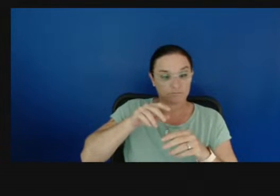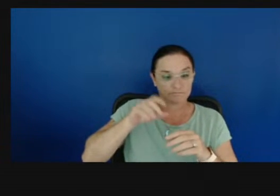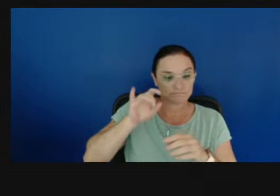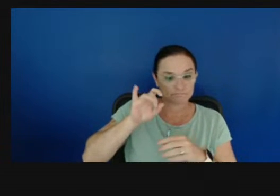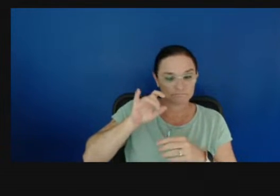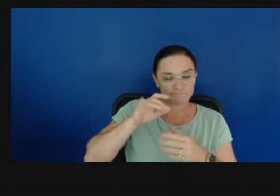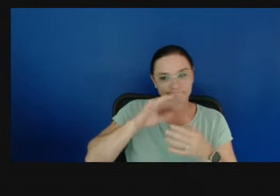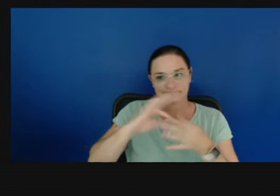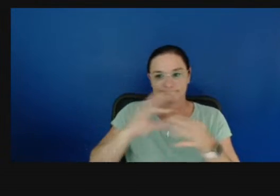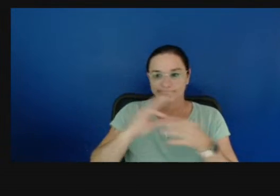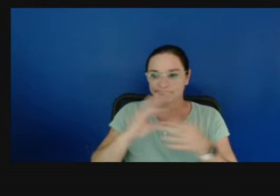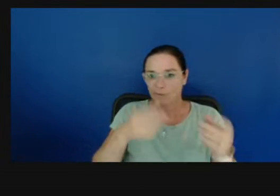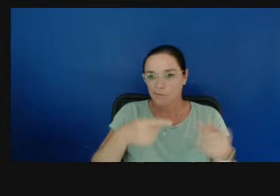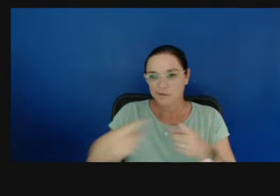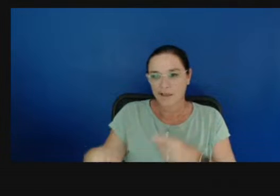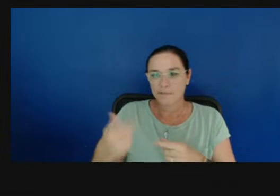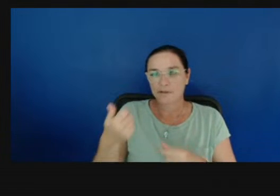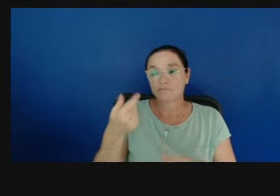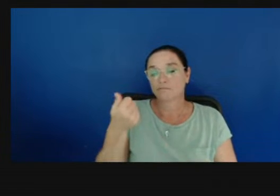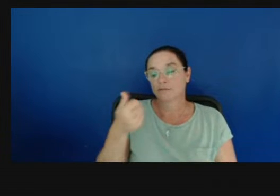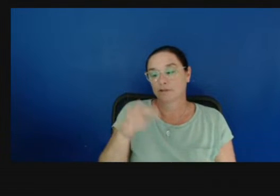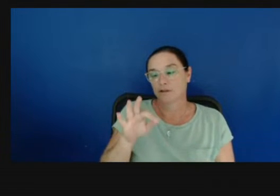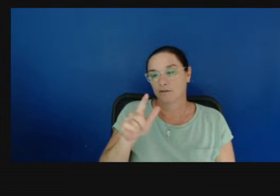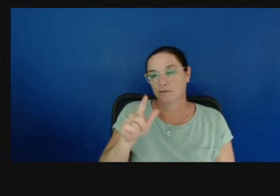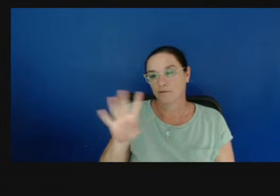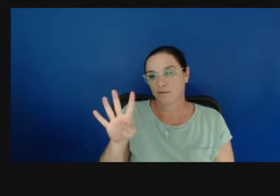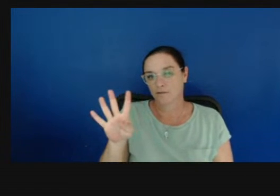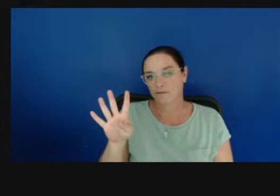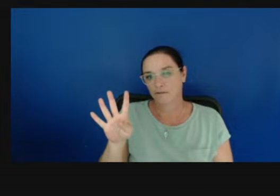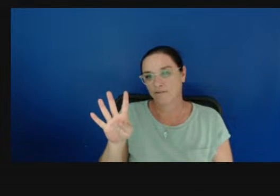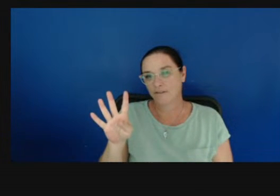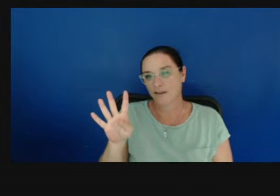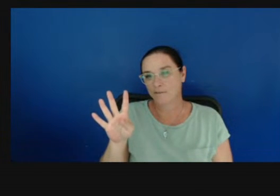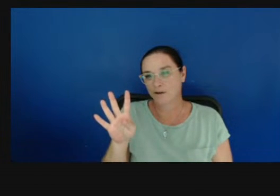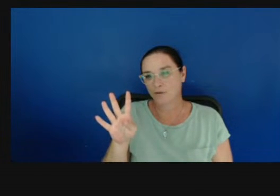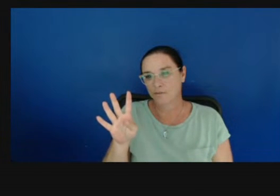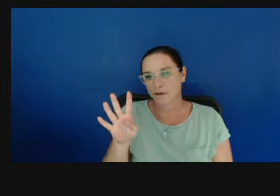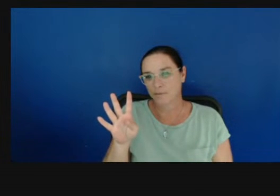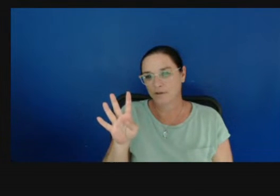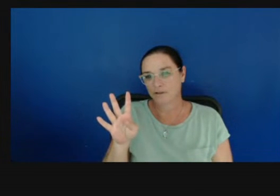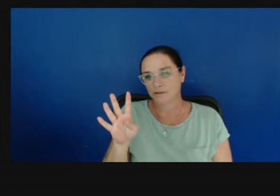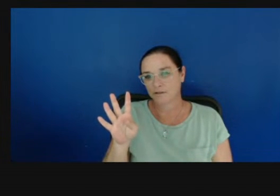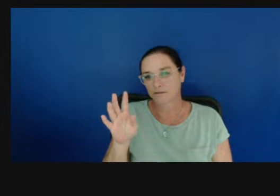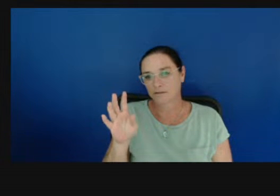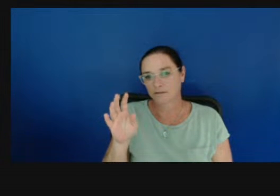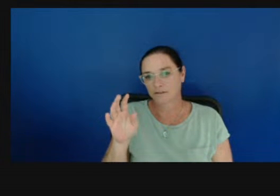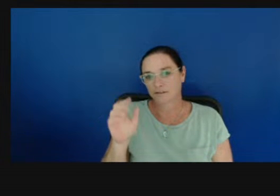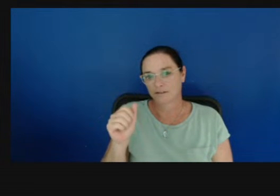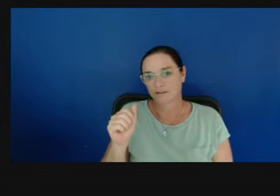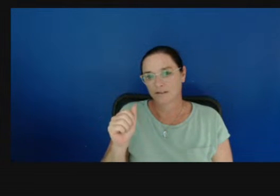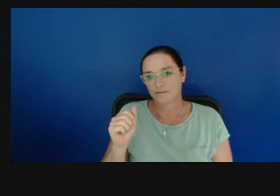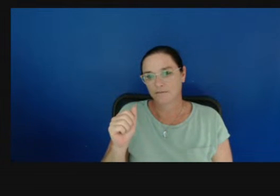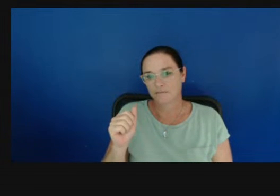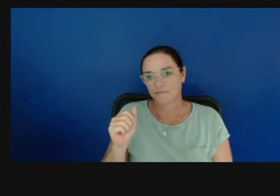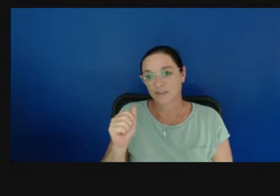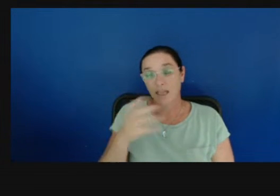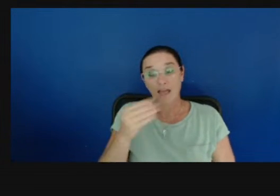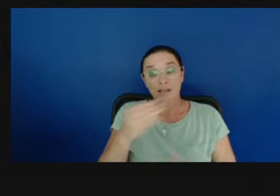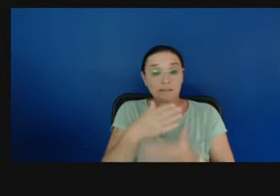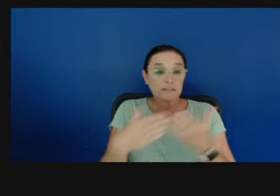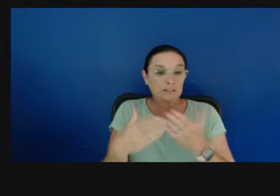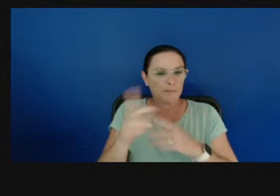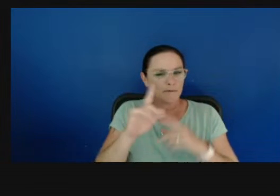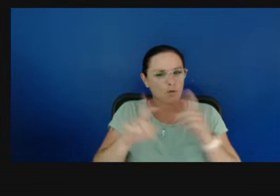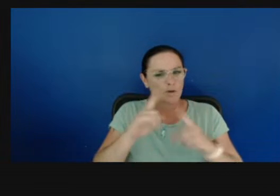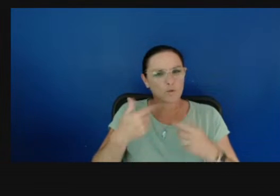in 1924, as well as some of the questions we have about the